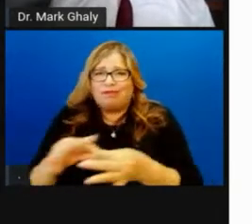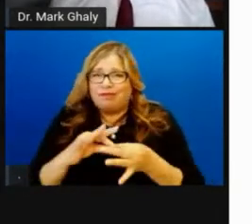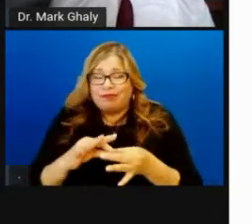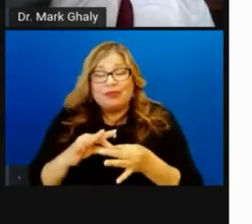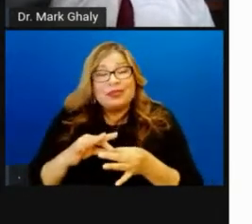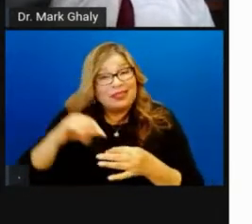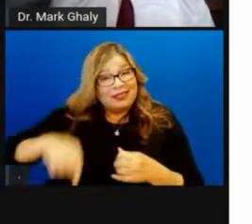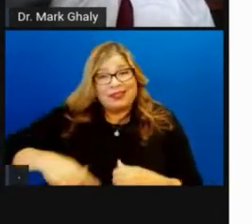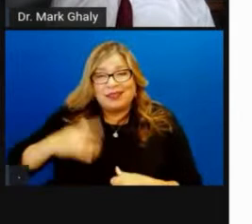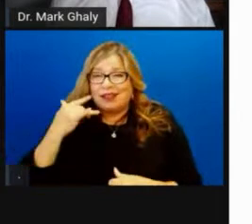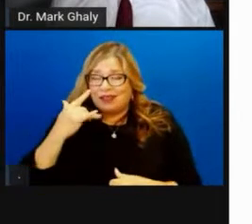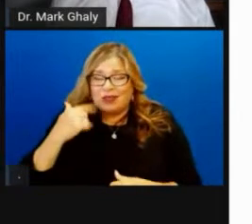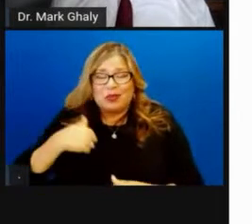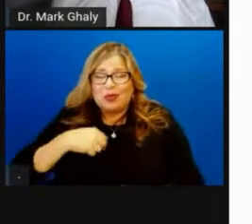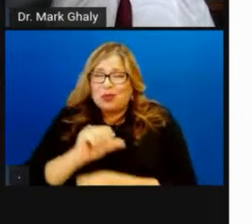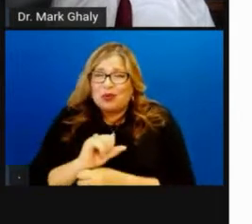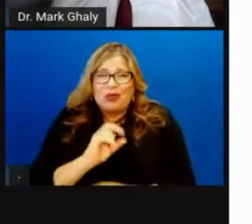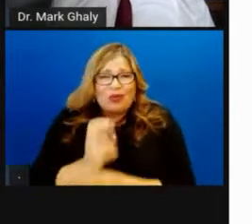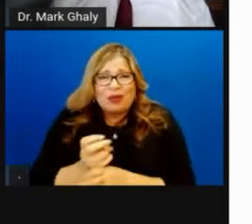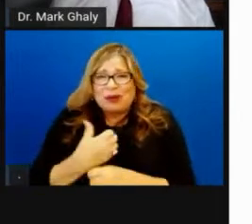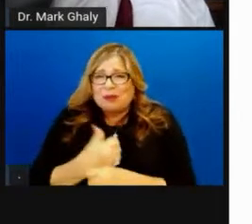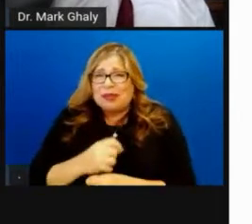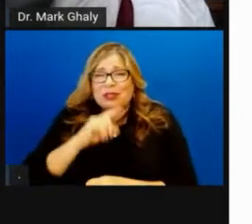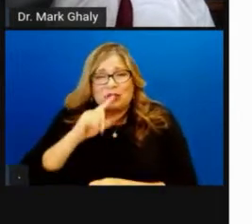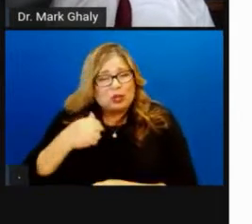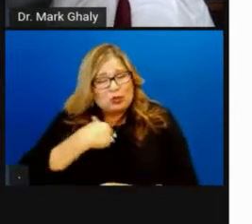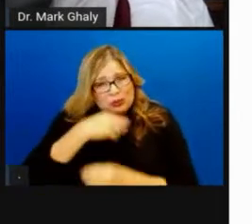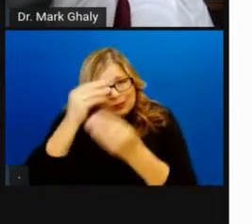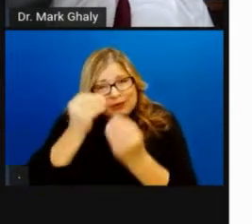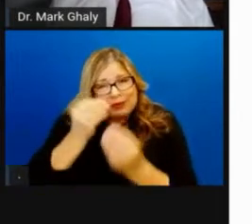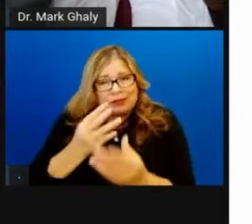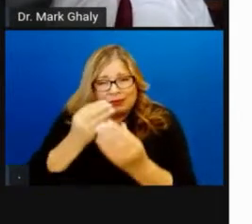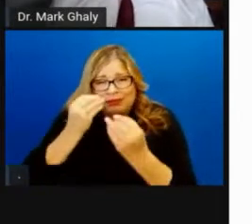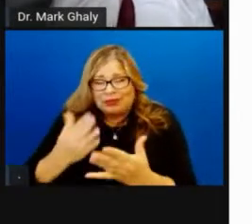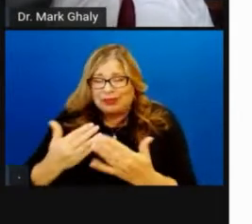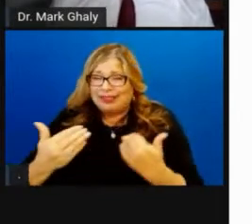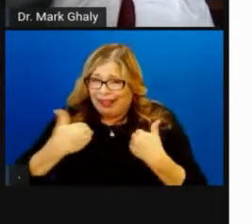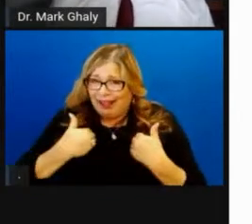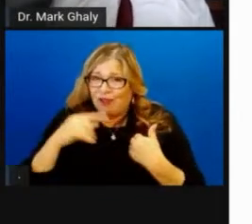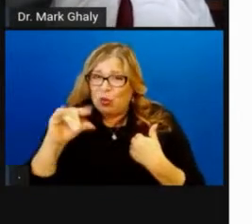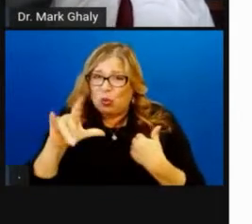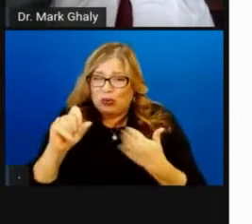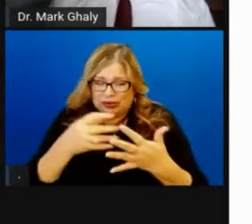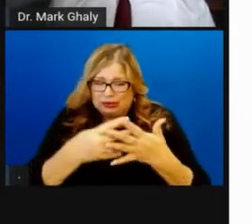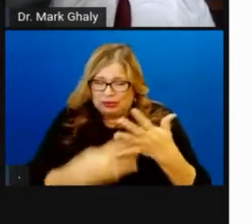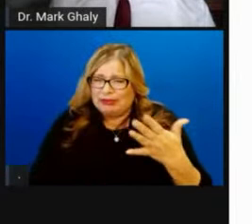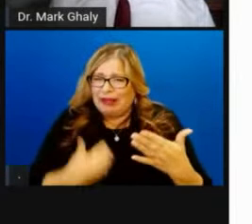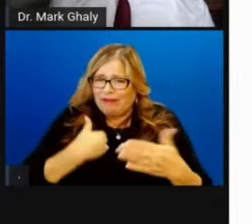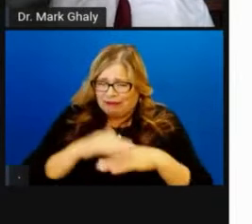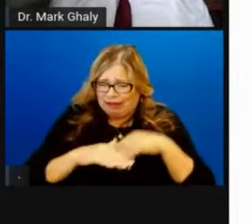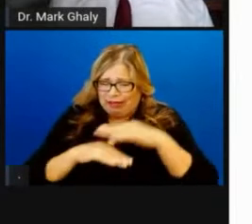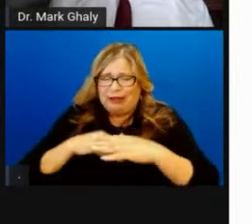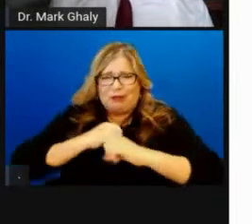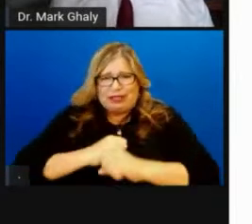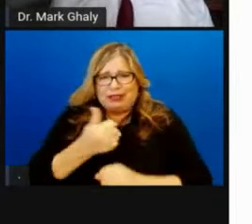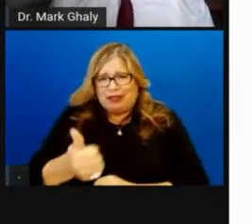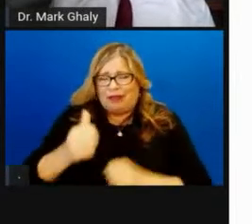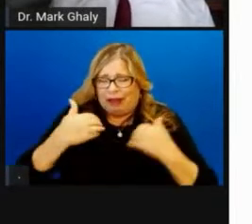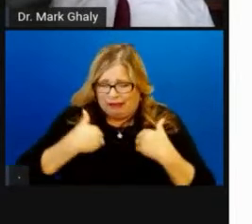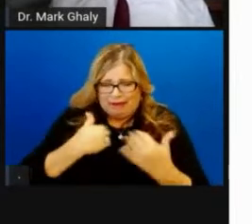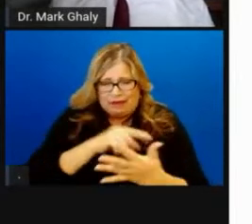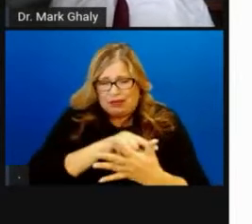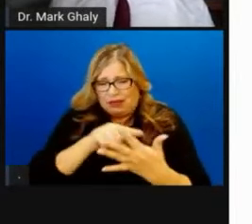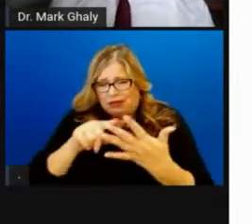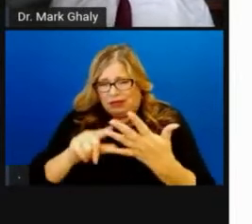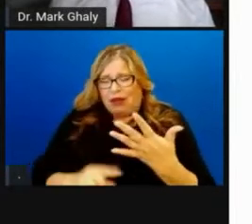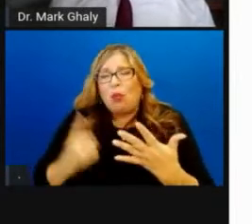make sure that we empower and inform people the valuable tools, those layers, and masks is one of them. And just